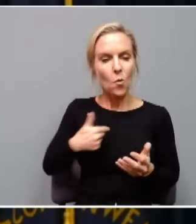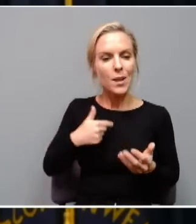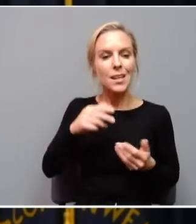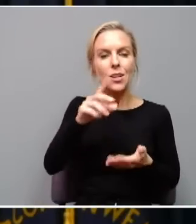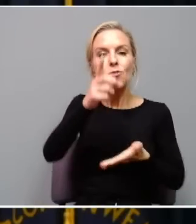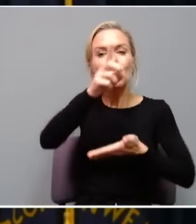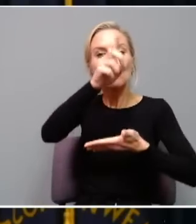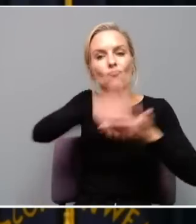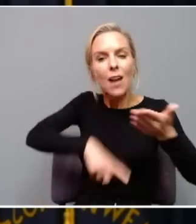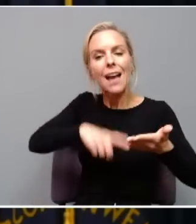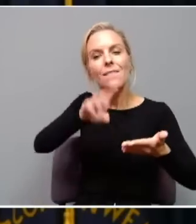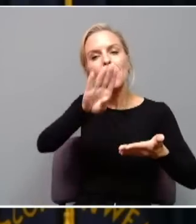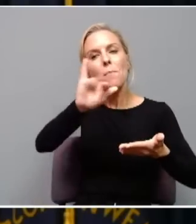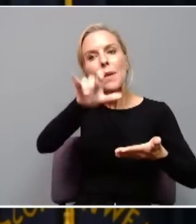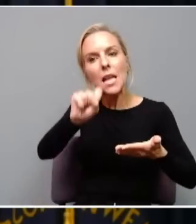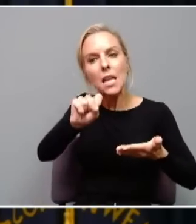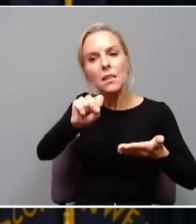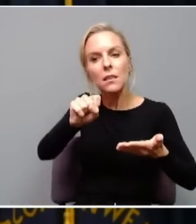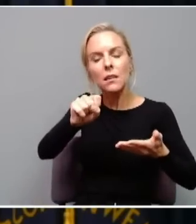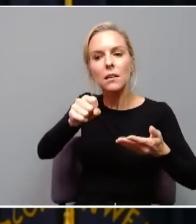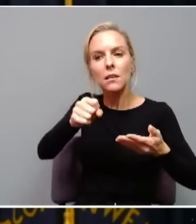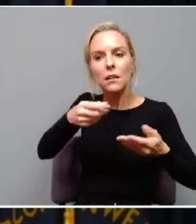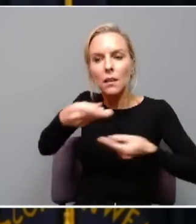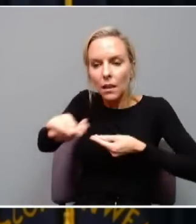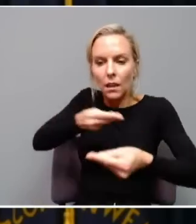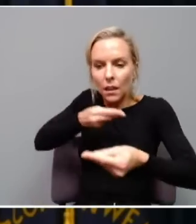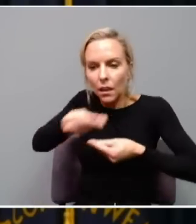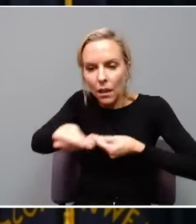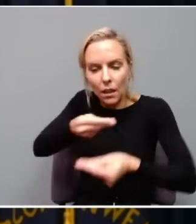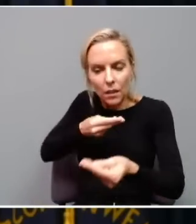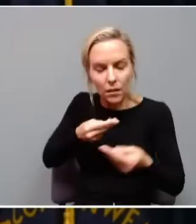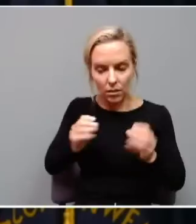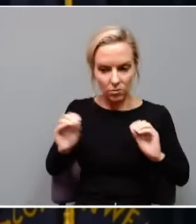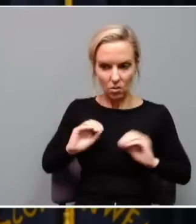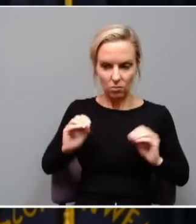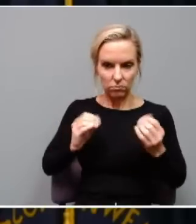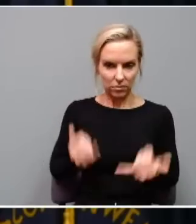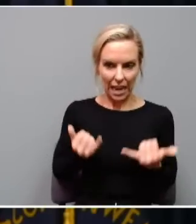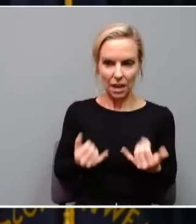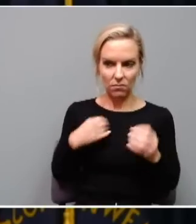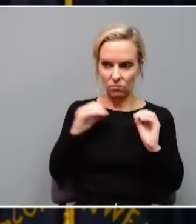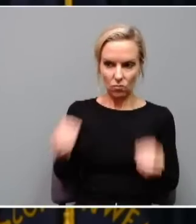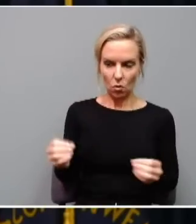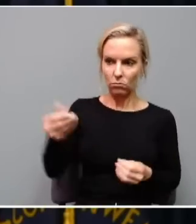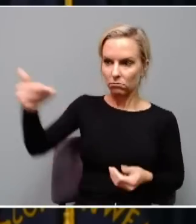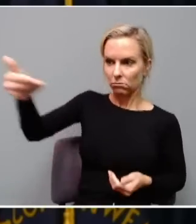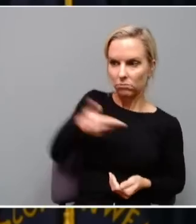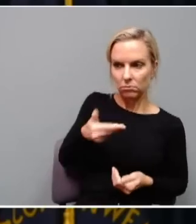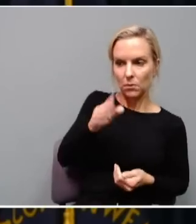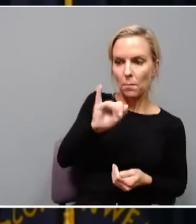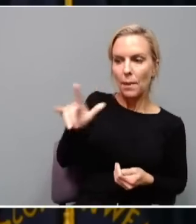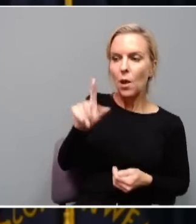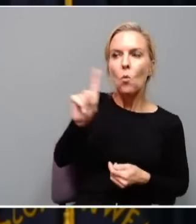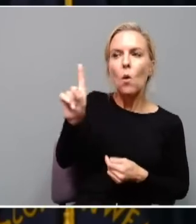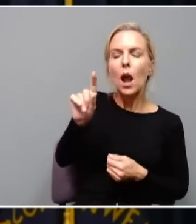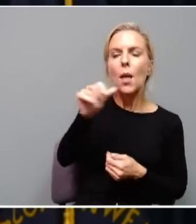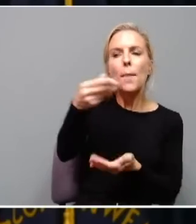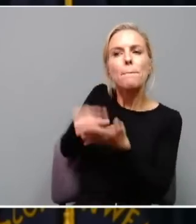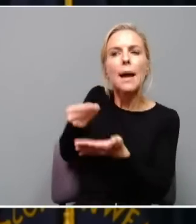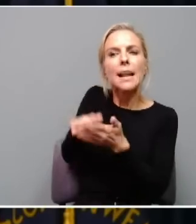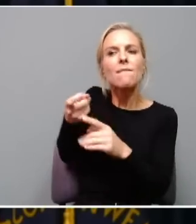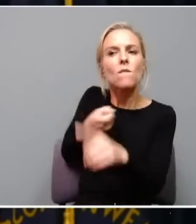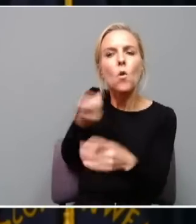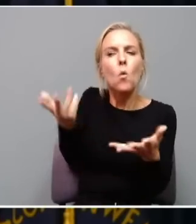bills back and forth. Haven't had that here. We haven't received a bill that shows where any money is coming from or what the